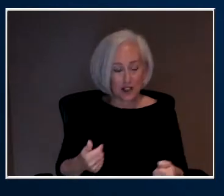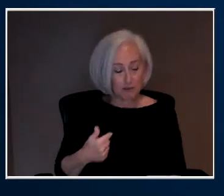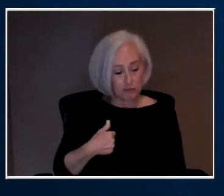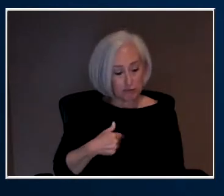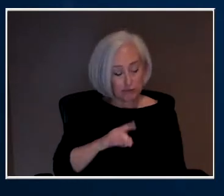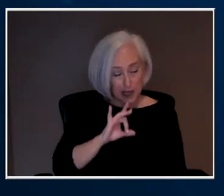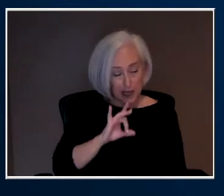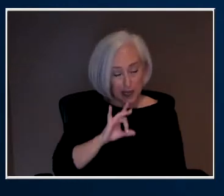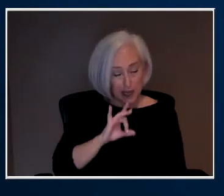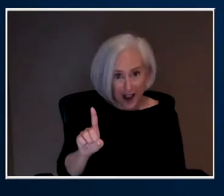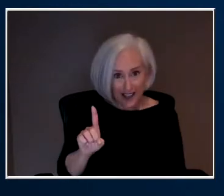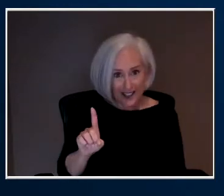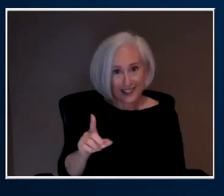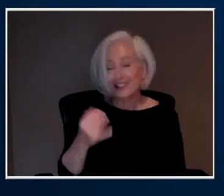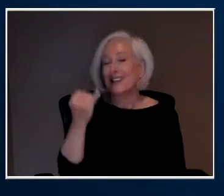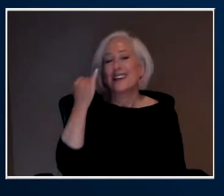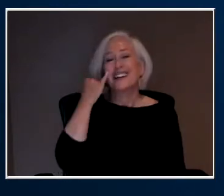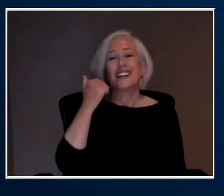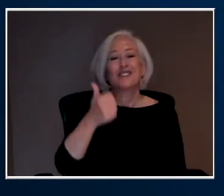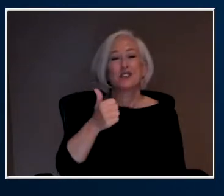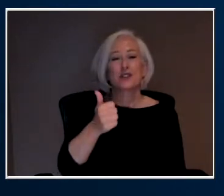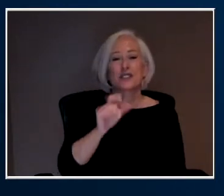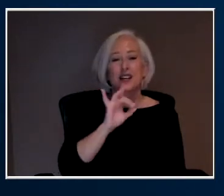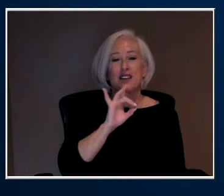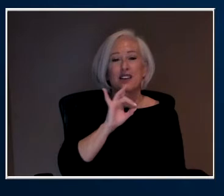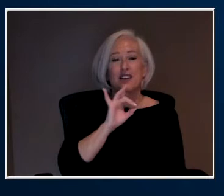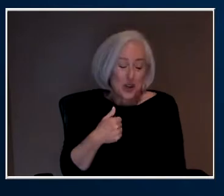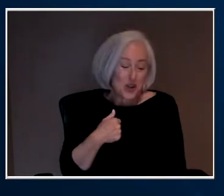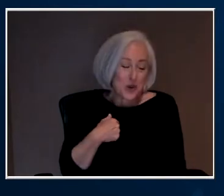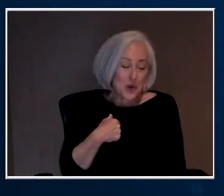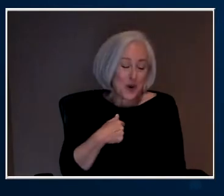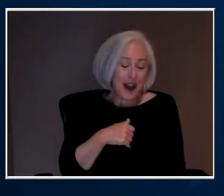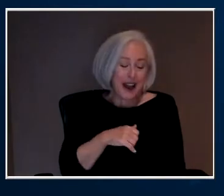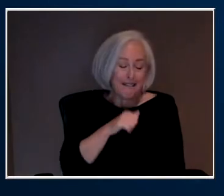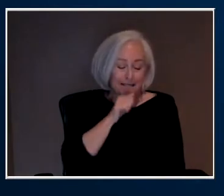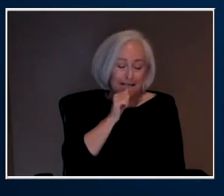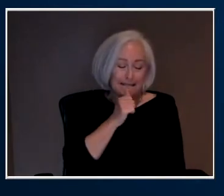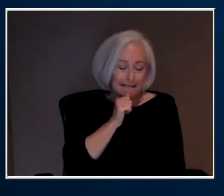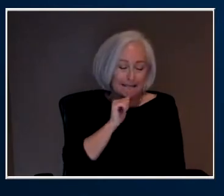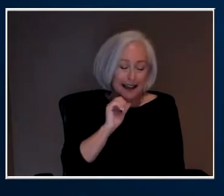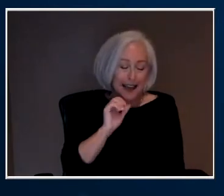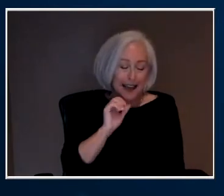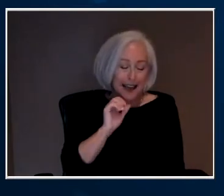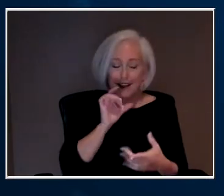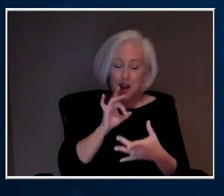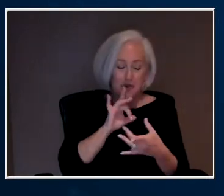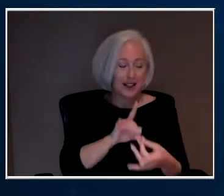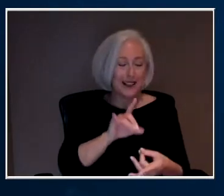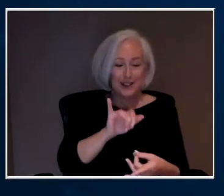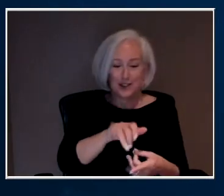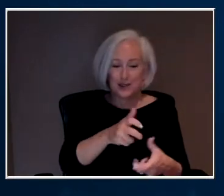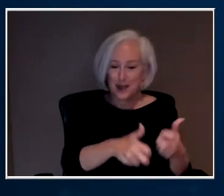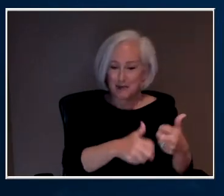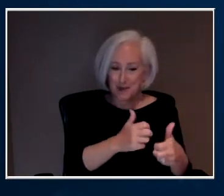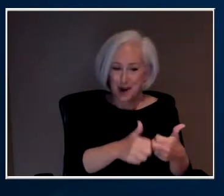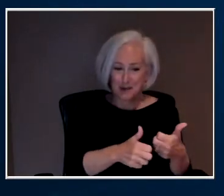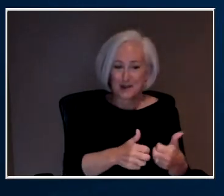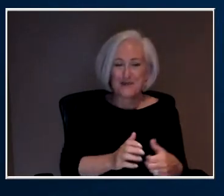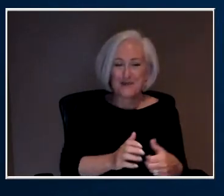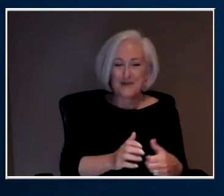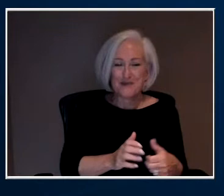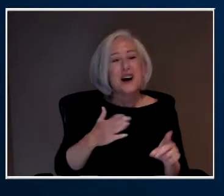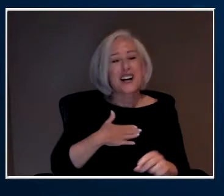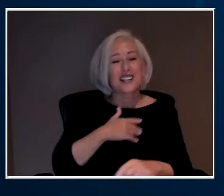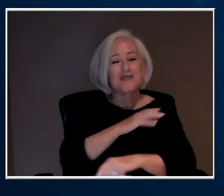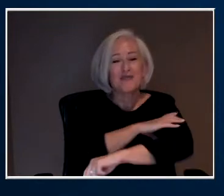so when one is 81, one has aches and pains. So I'm not related to this. So I can't say that, but I can say that my